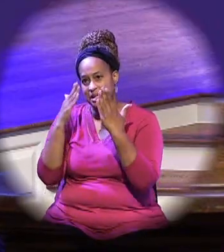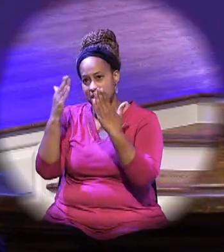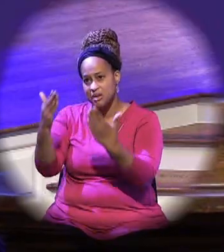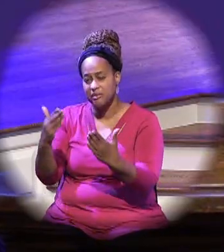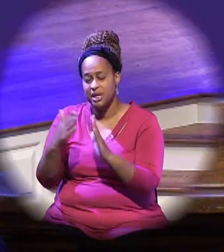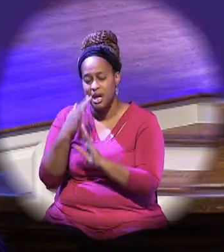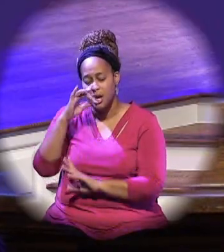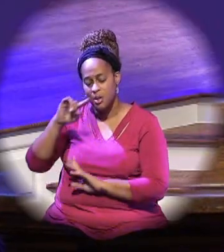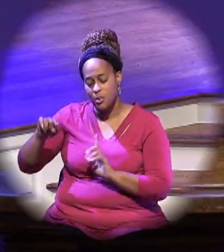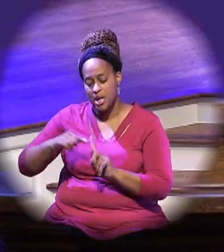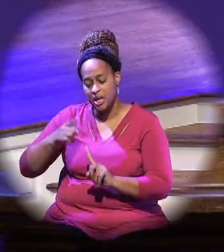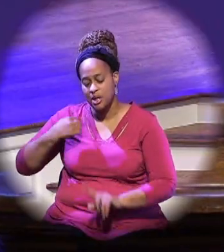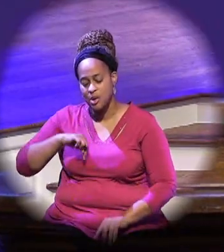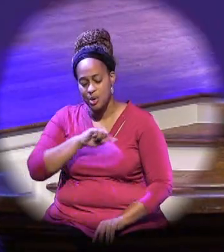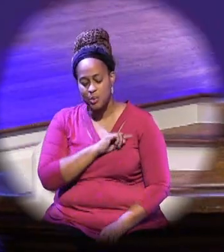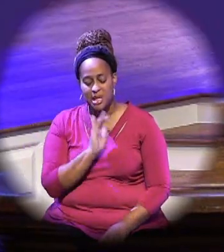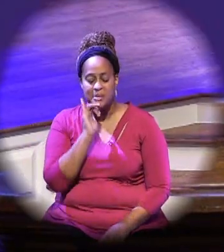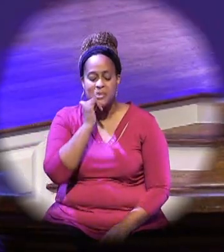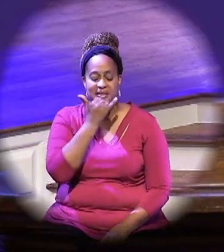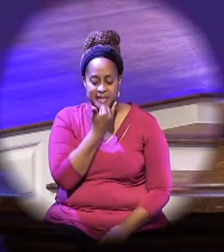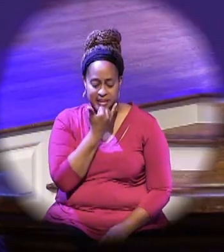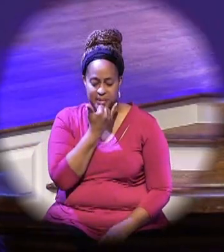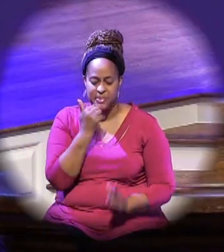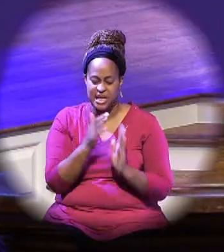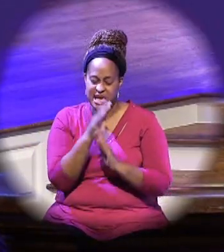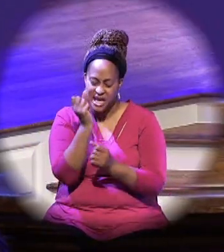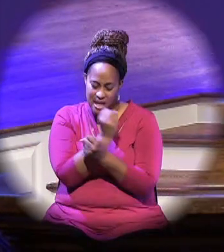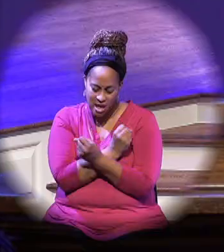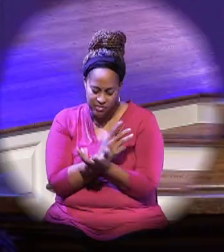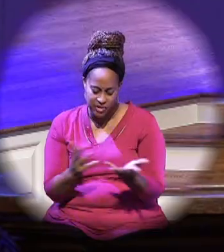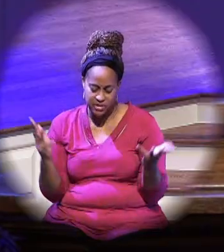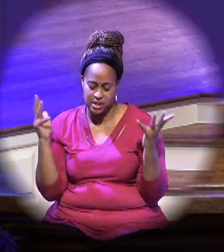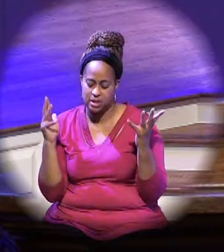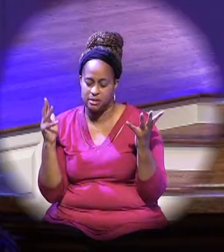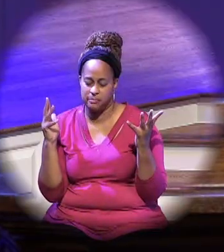that when we mess up everything,